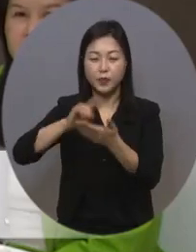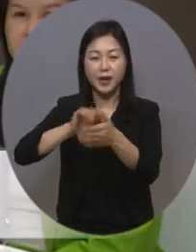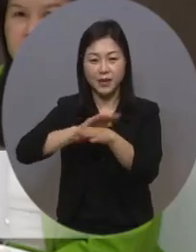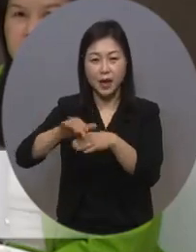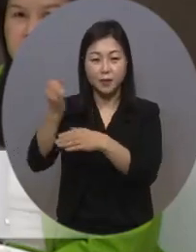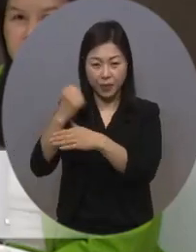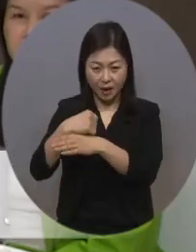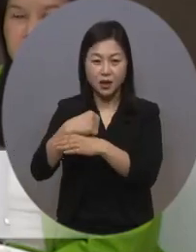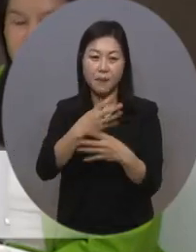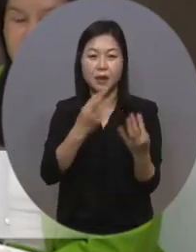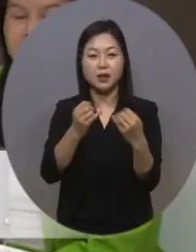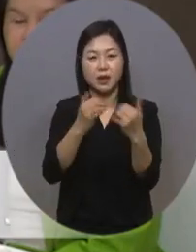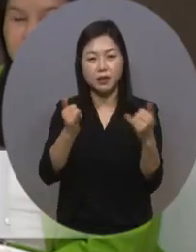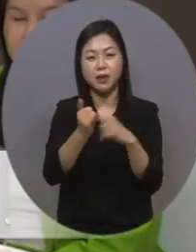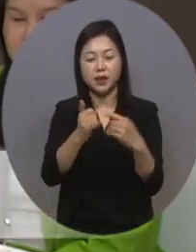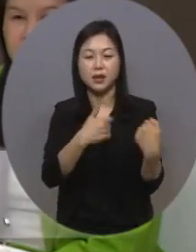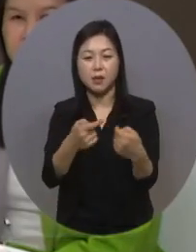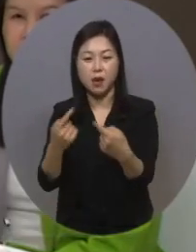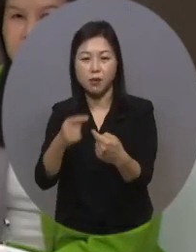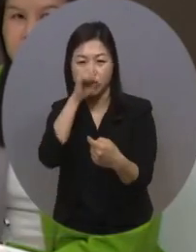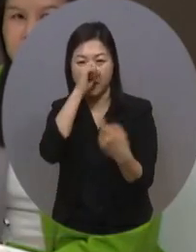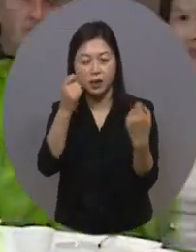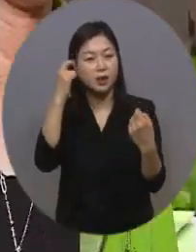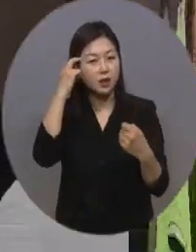get the visa easily.